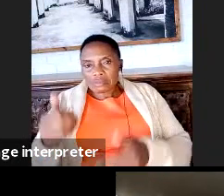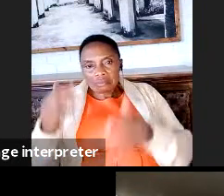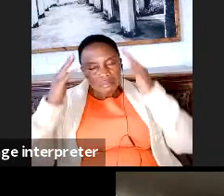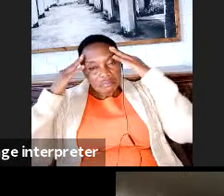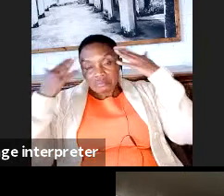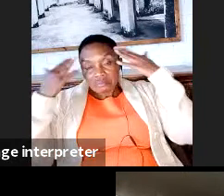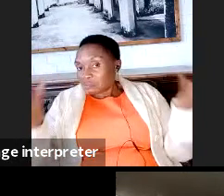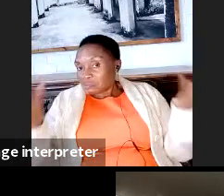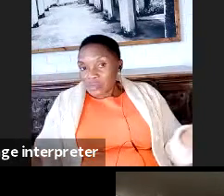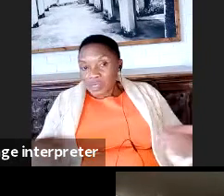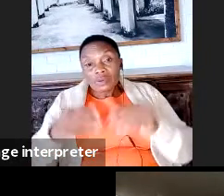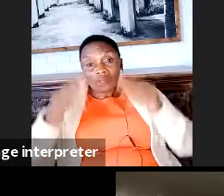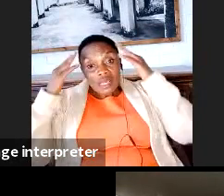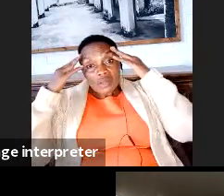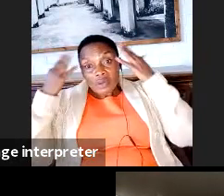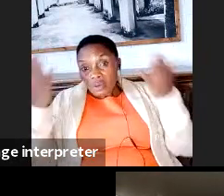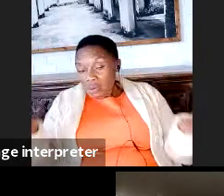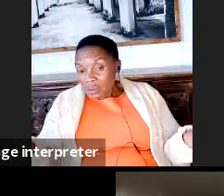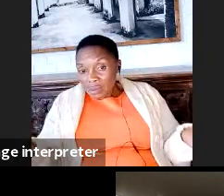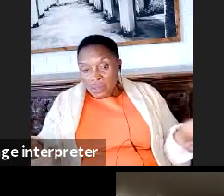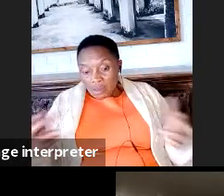not. And if you go online, you cannot find